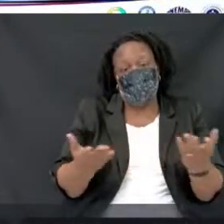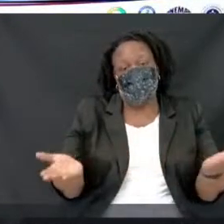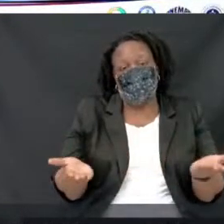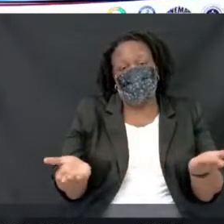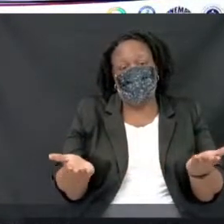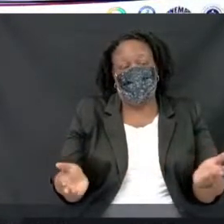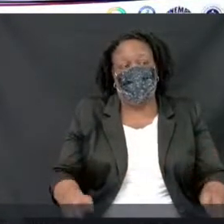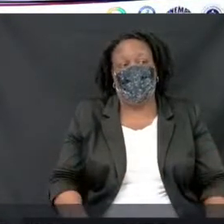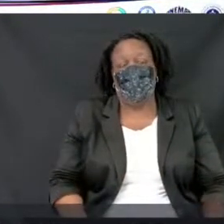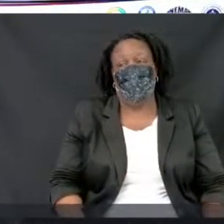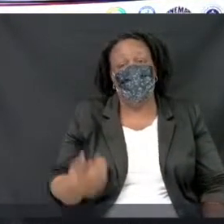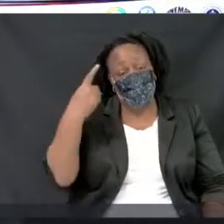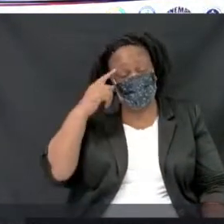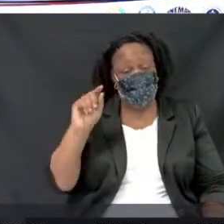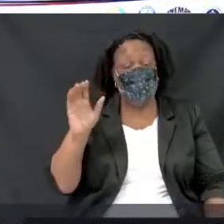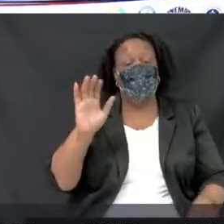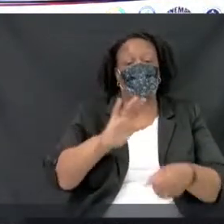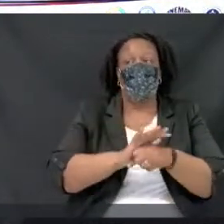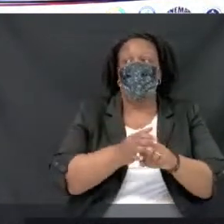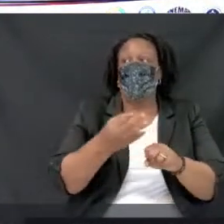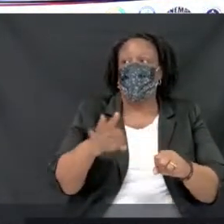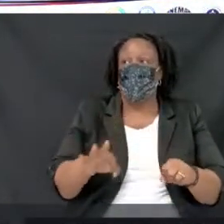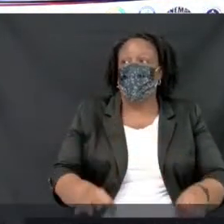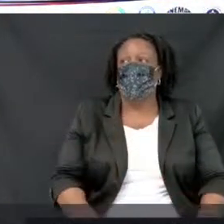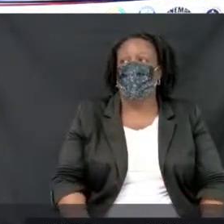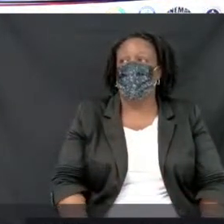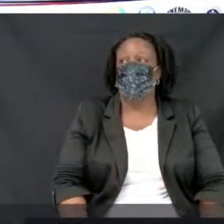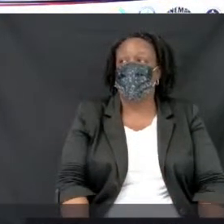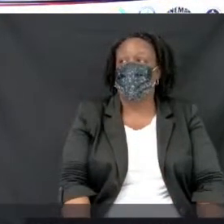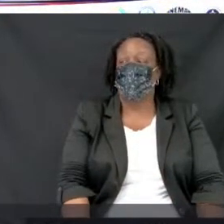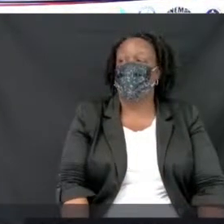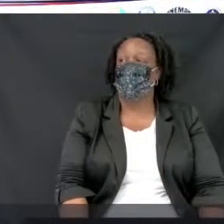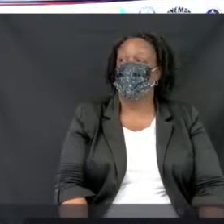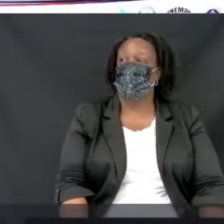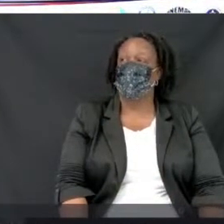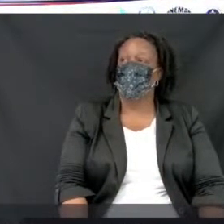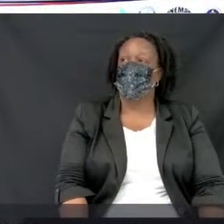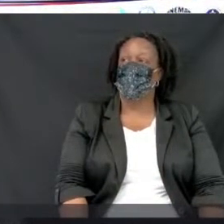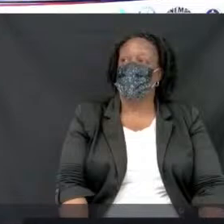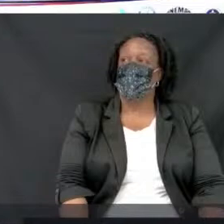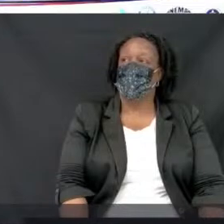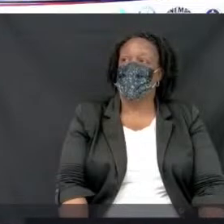that. I'm understanding that there's some challenge regarding